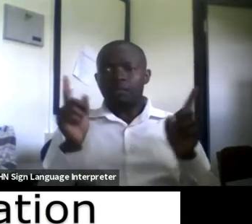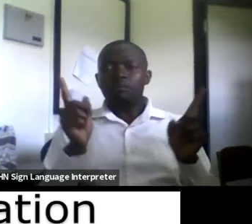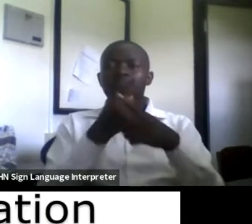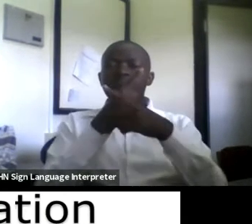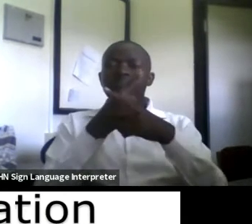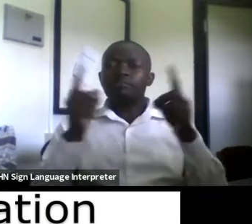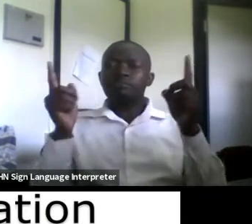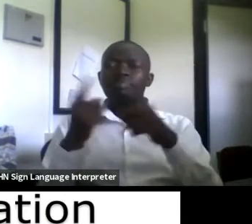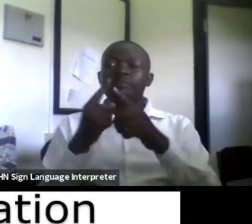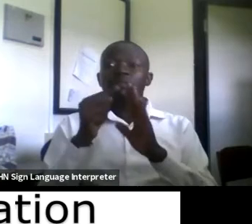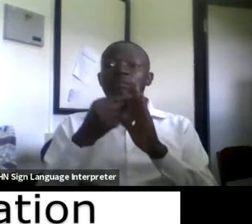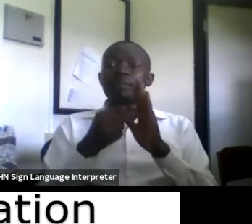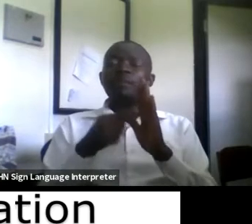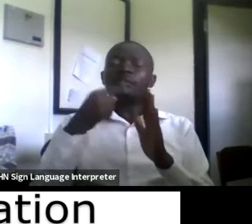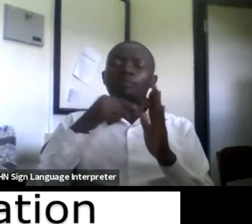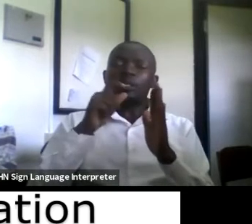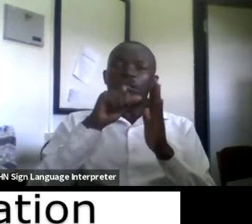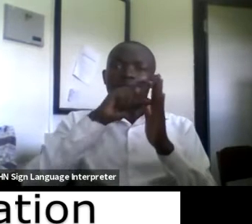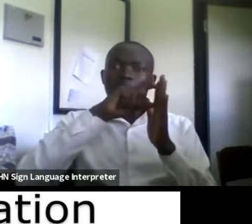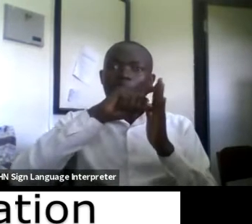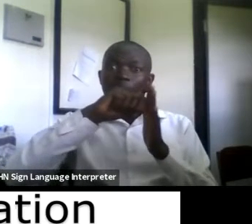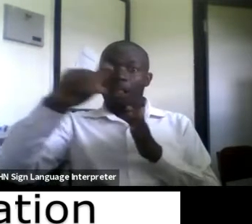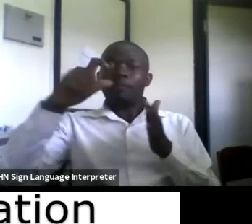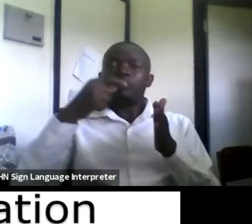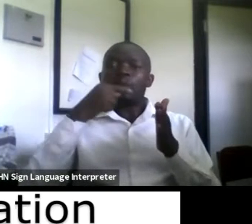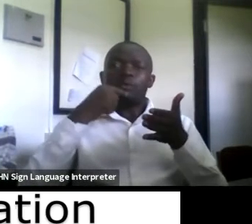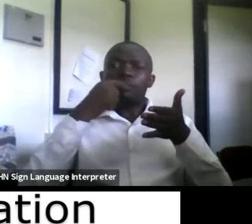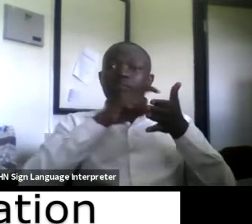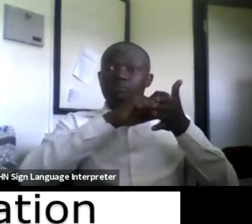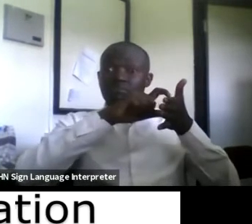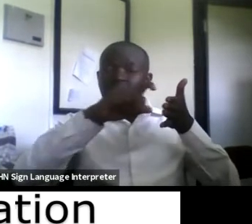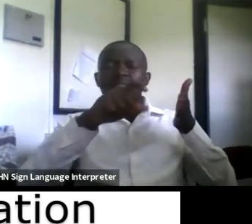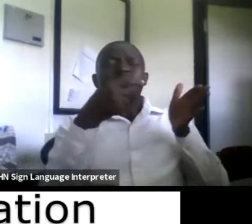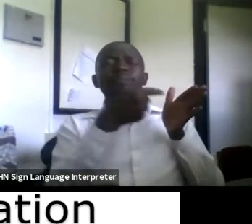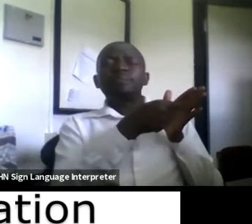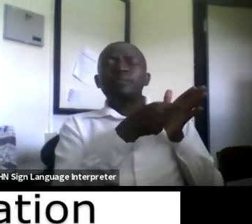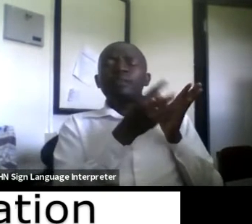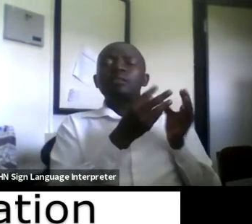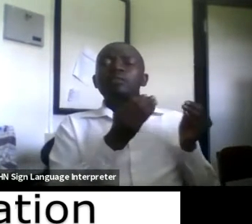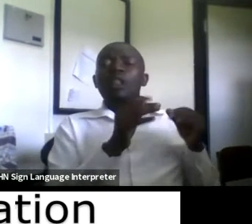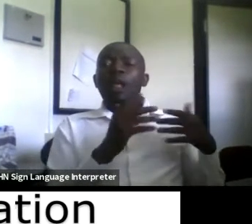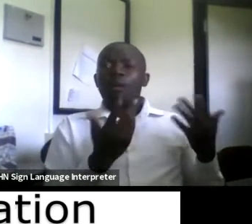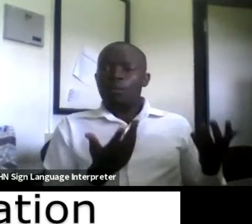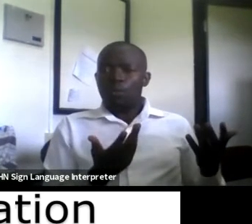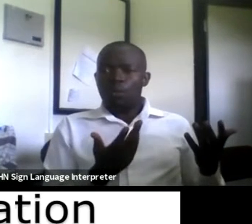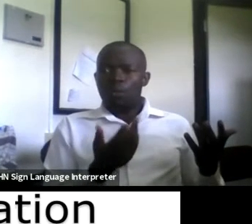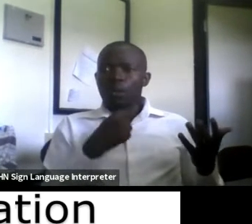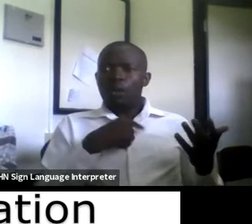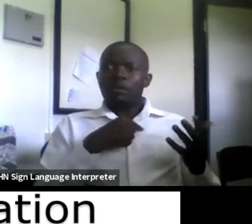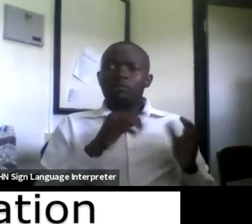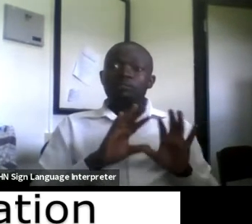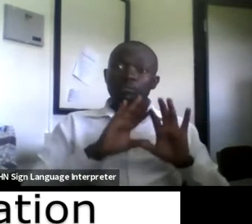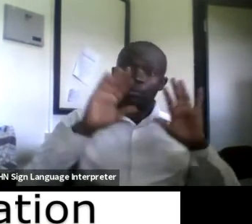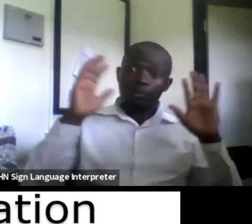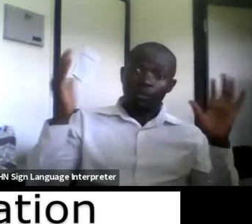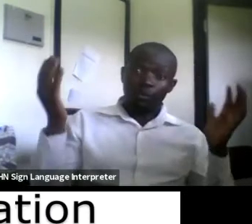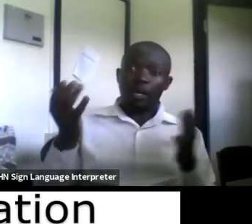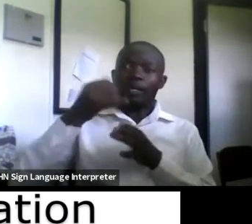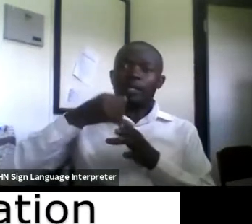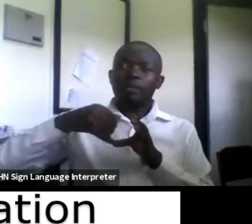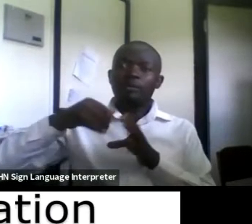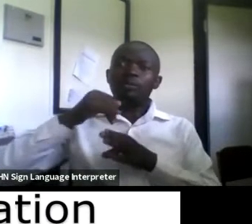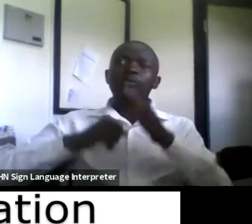to highlight that. And while the resolution talks about providing inclusive support for all these groups